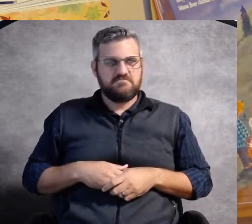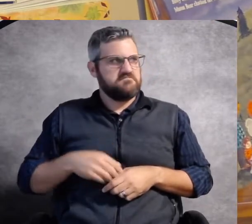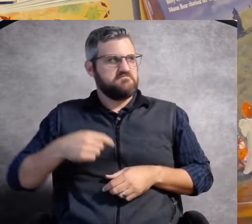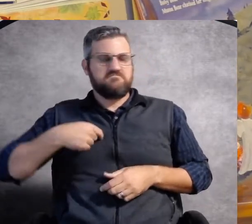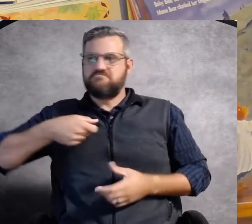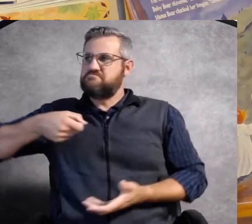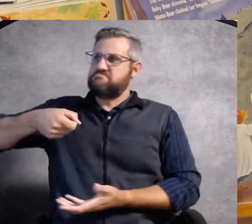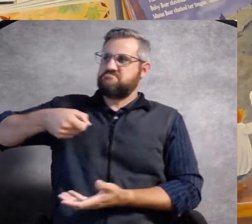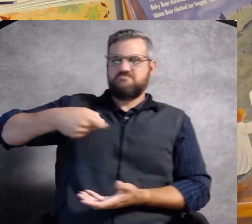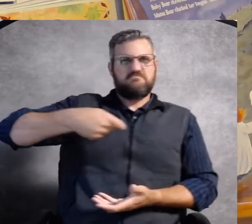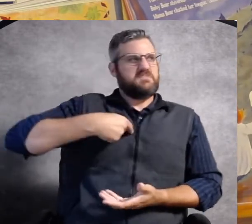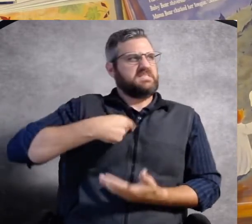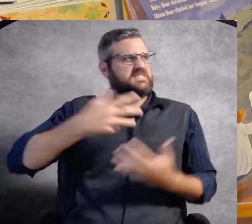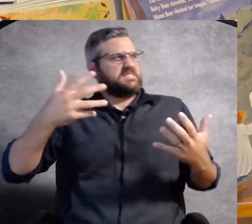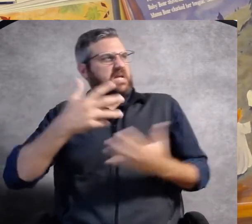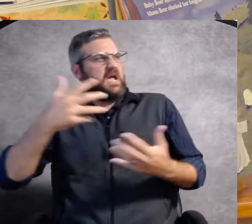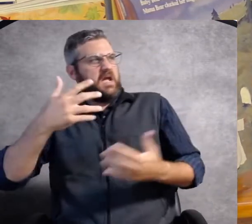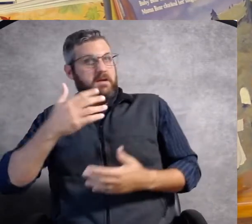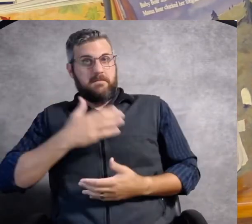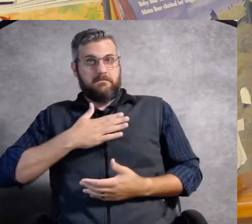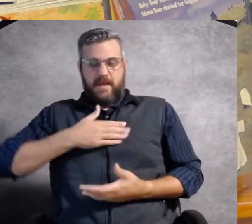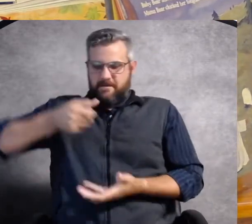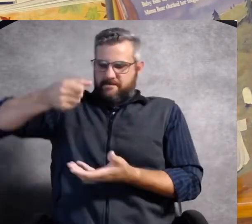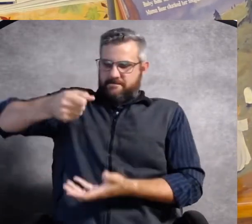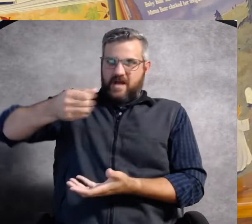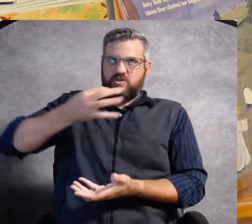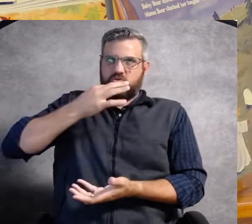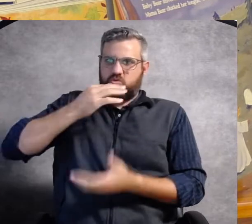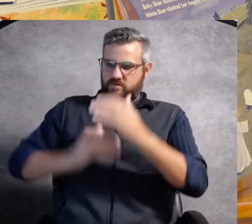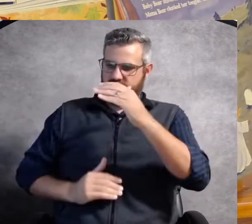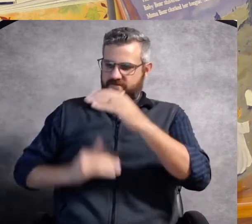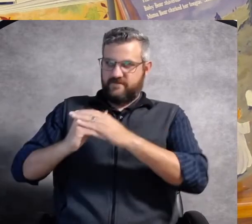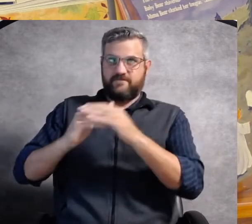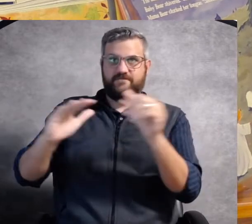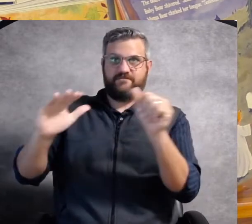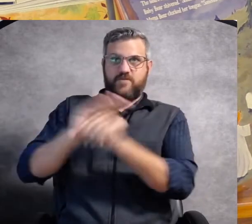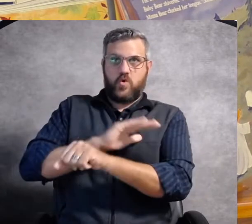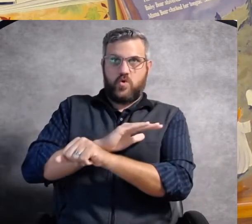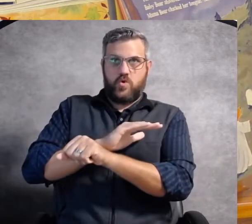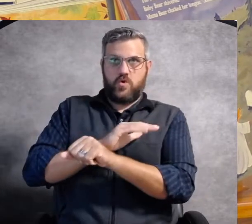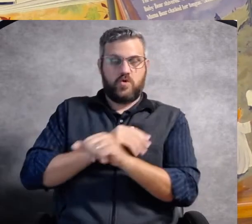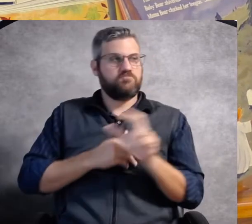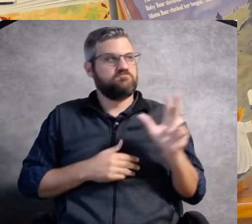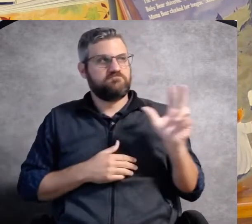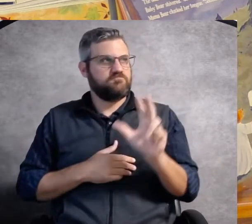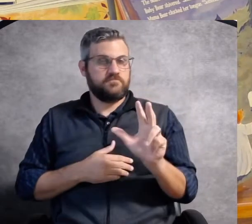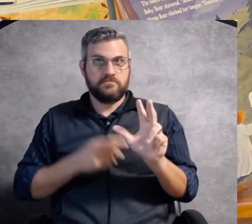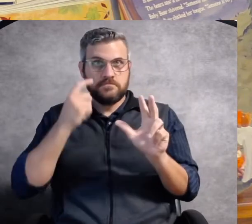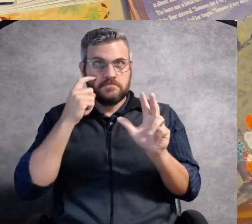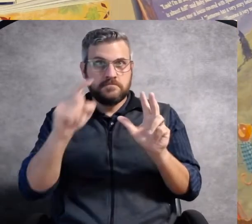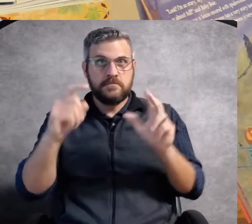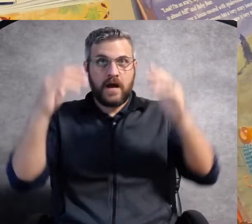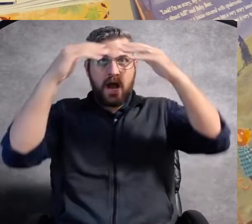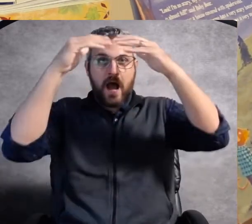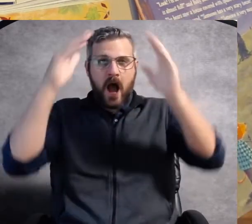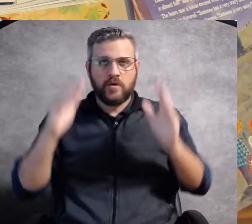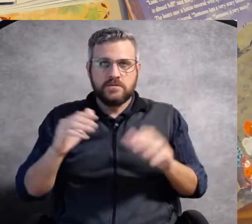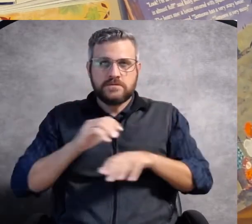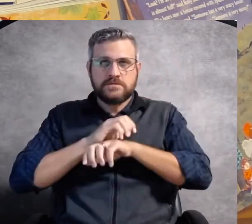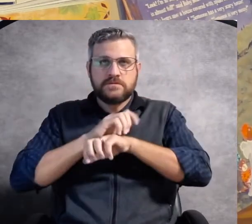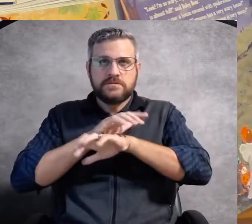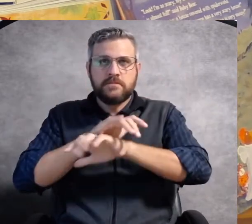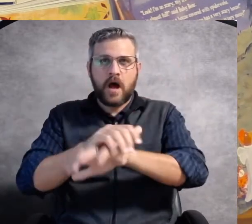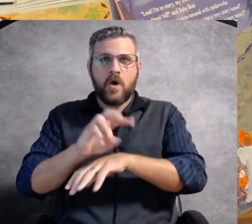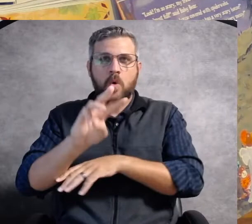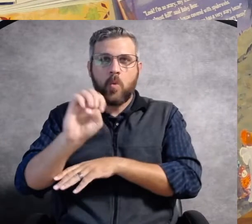"Look, I'm so scary my trick-or-treat bag is almost full," said Baby Bear. The bear saw a house covered with